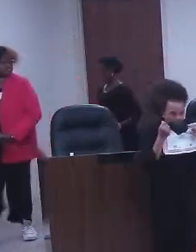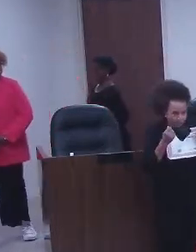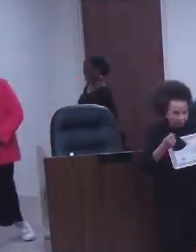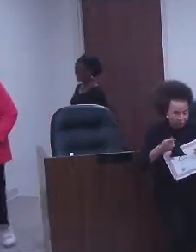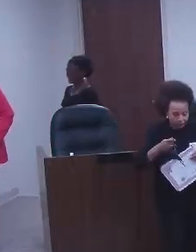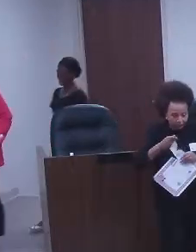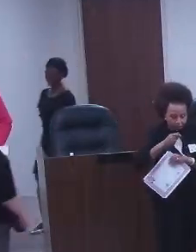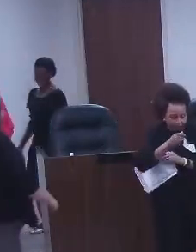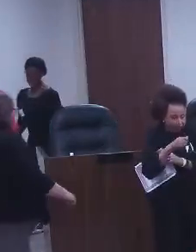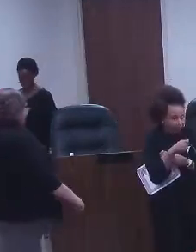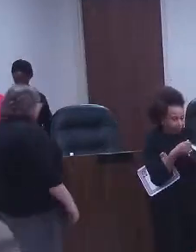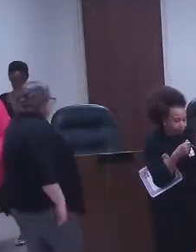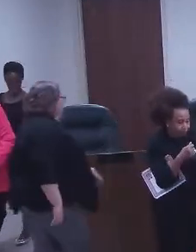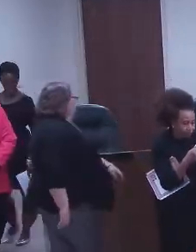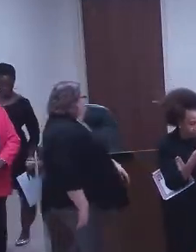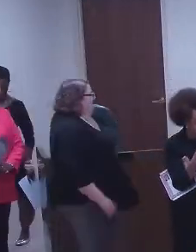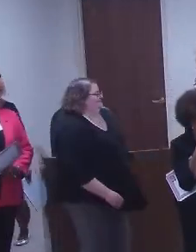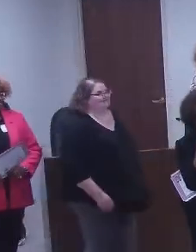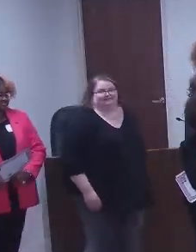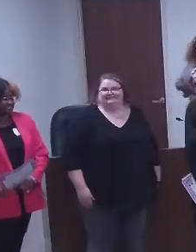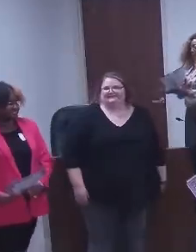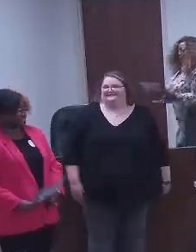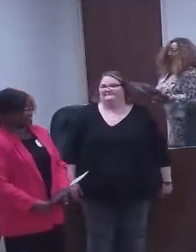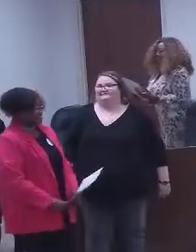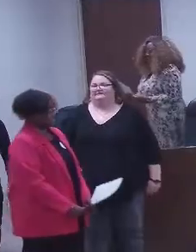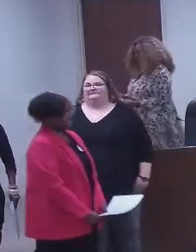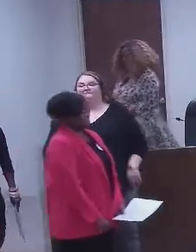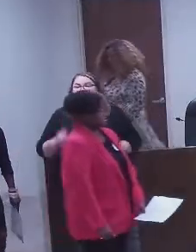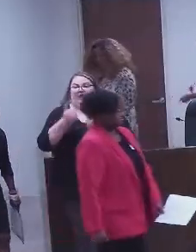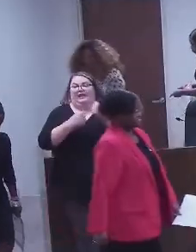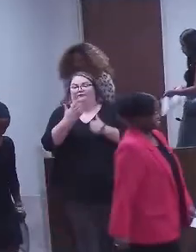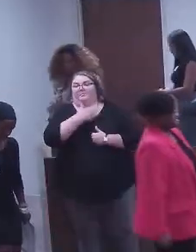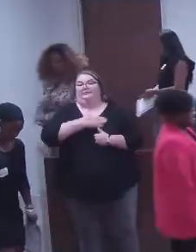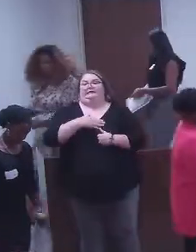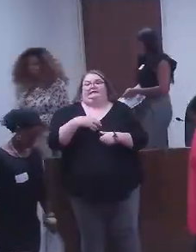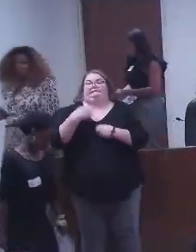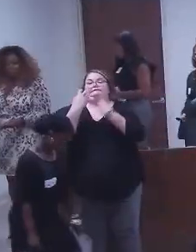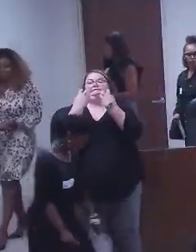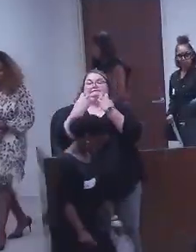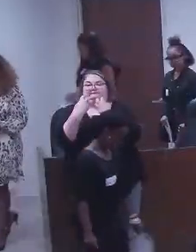Yes, my apologies. Yes. Yes, please.